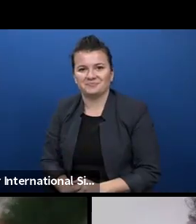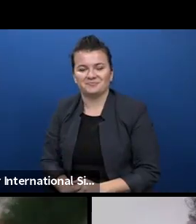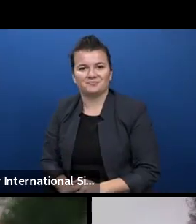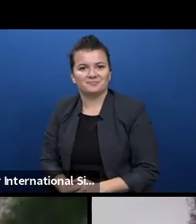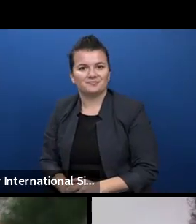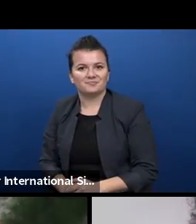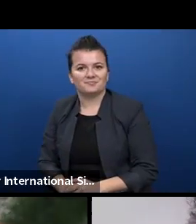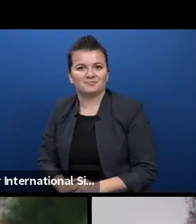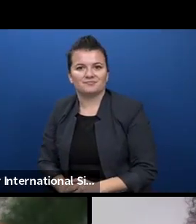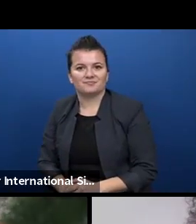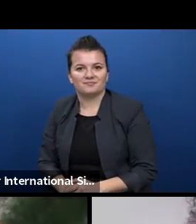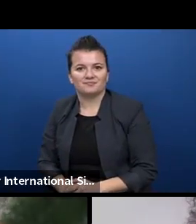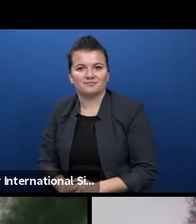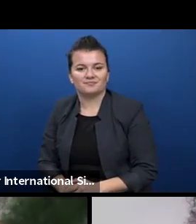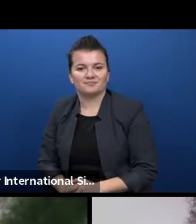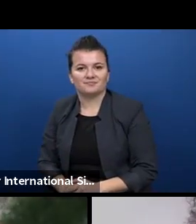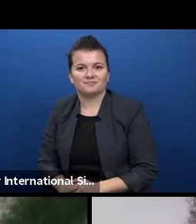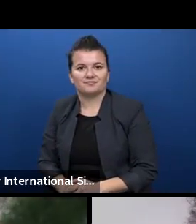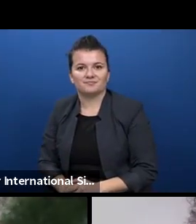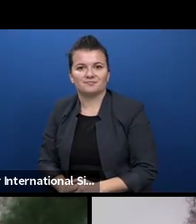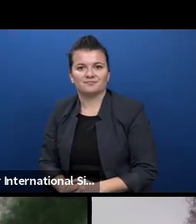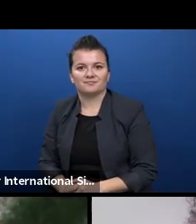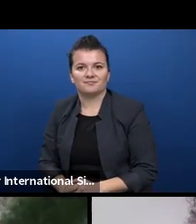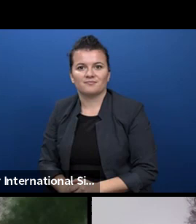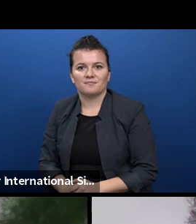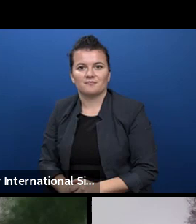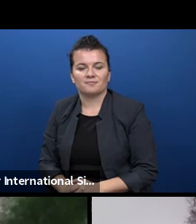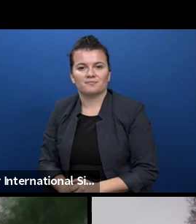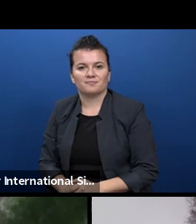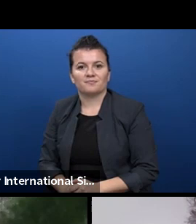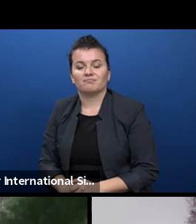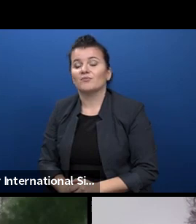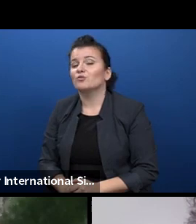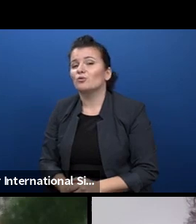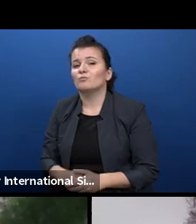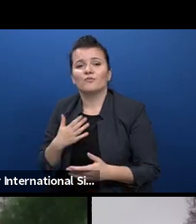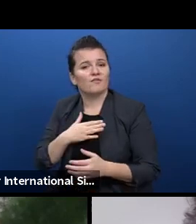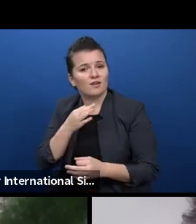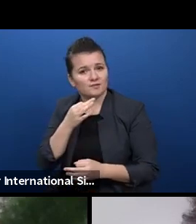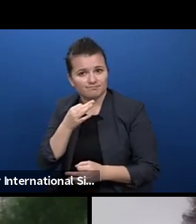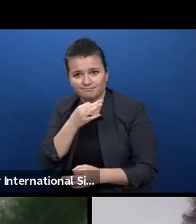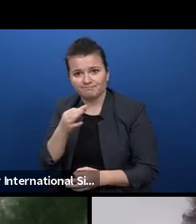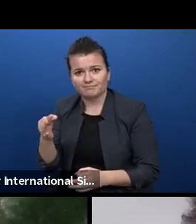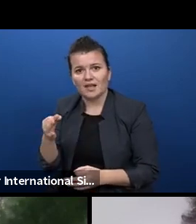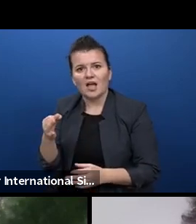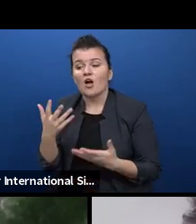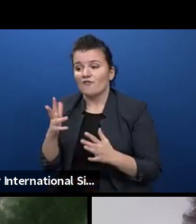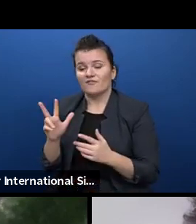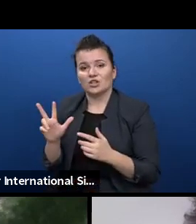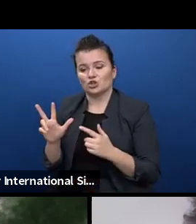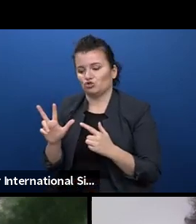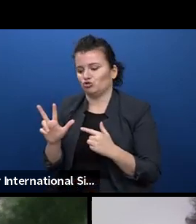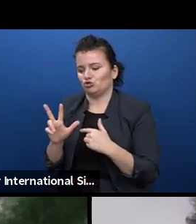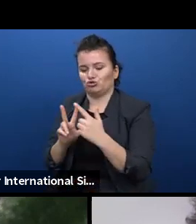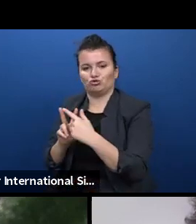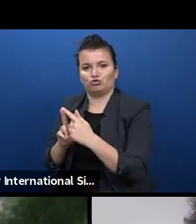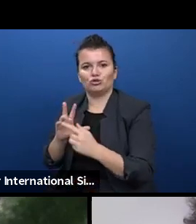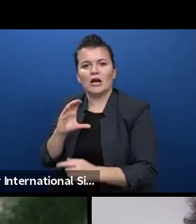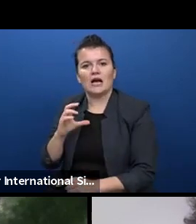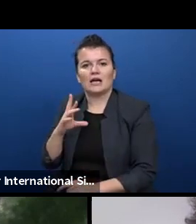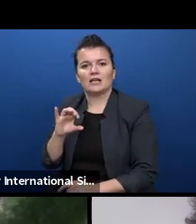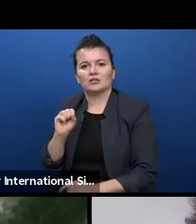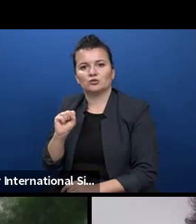And my first point would be that we have heard Christos talking